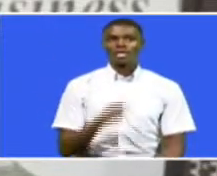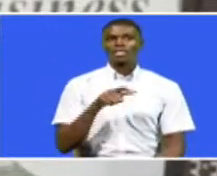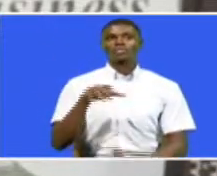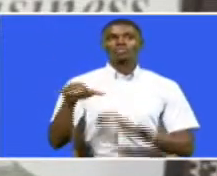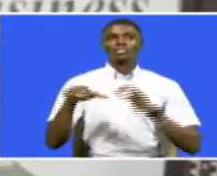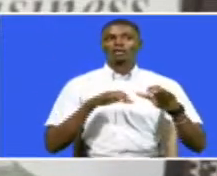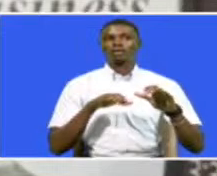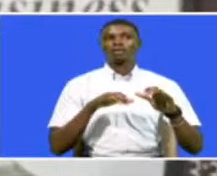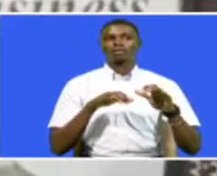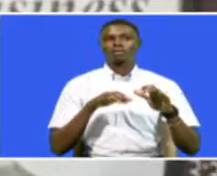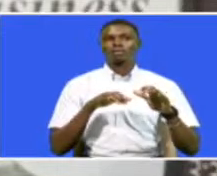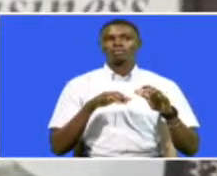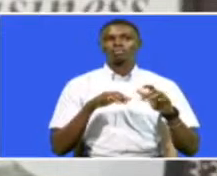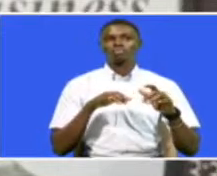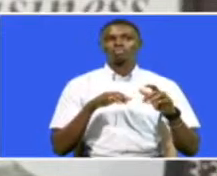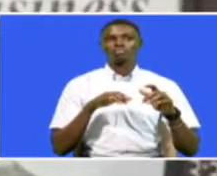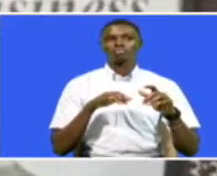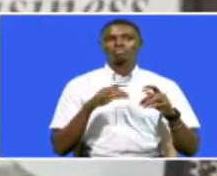done